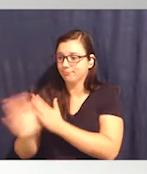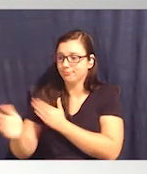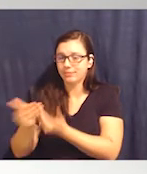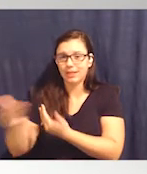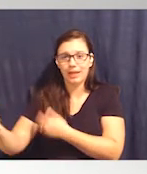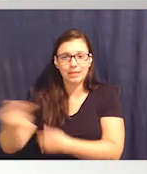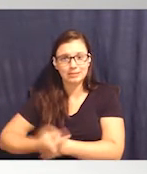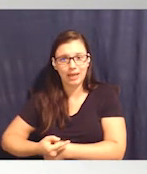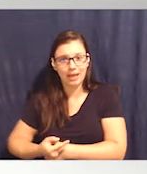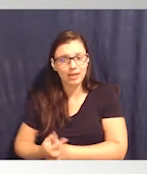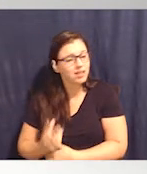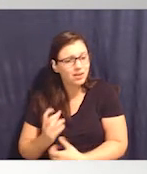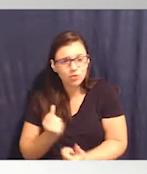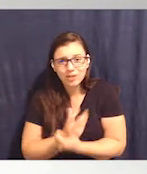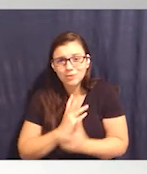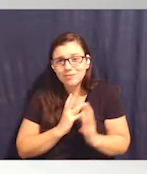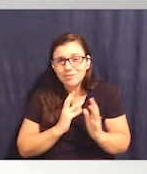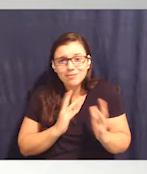just fine.